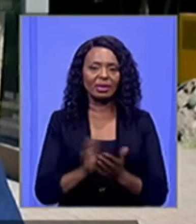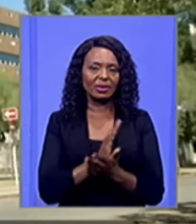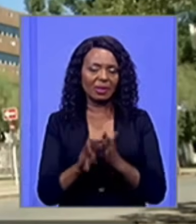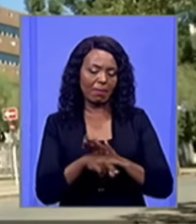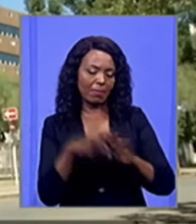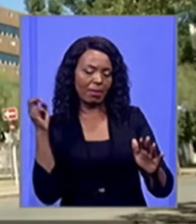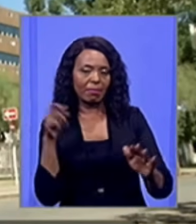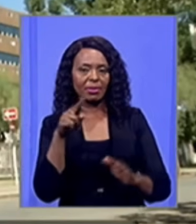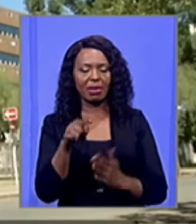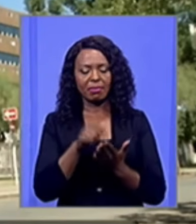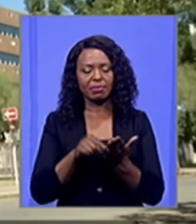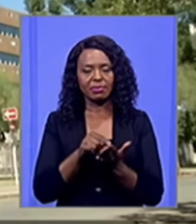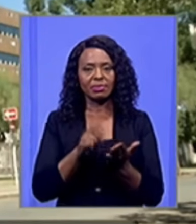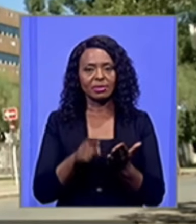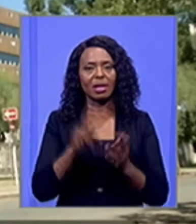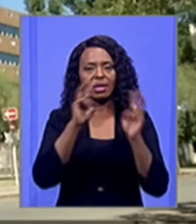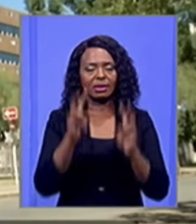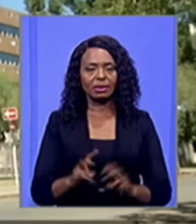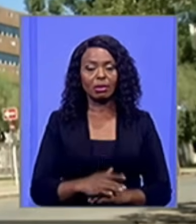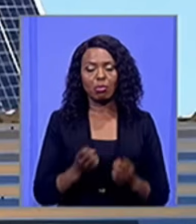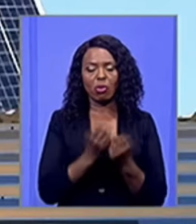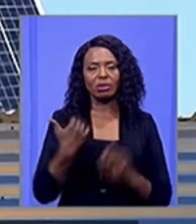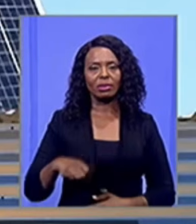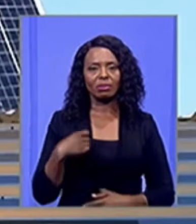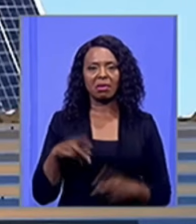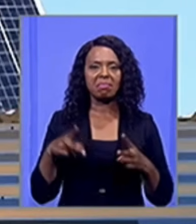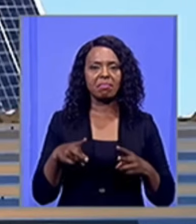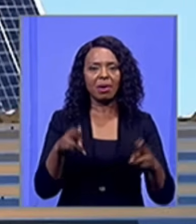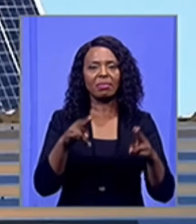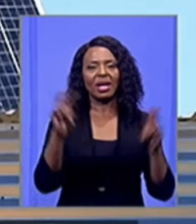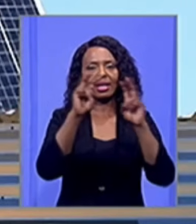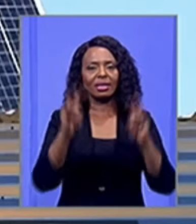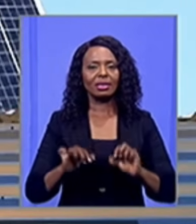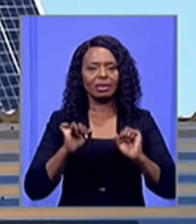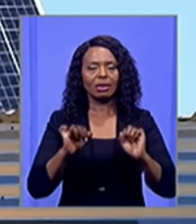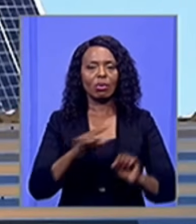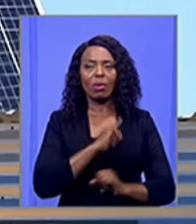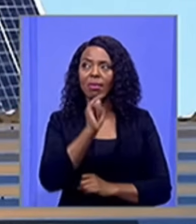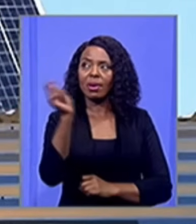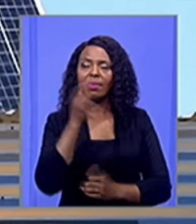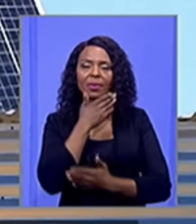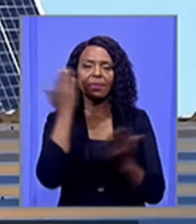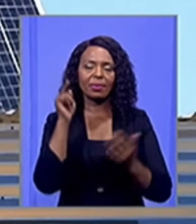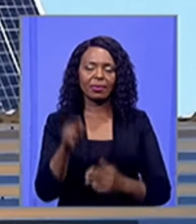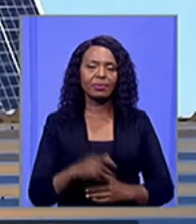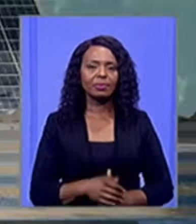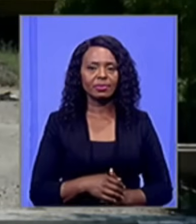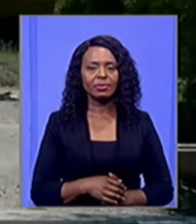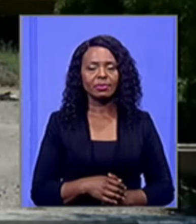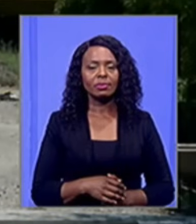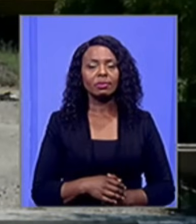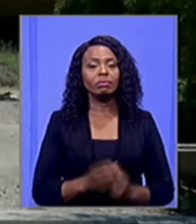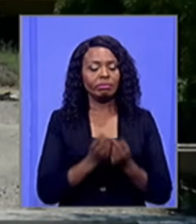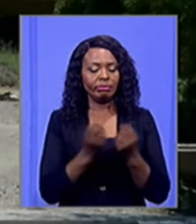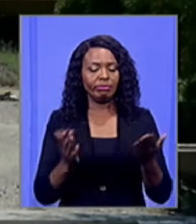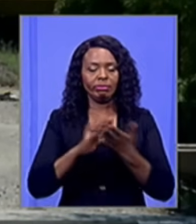meters. Bongata ba bommasepala ba tobane le ho kgaolelwa phepelo ya motlakase le ho imullwa ha phepelo ya motlakase.